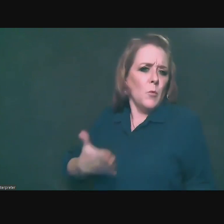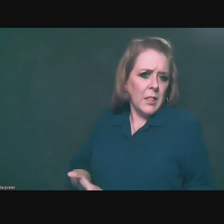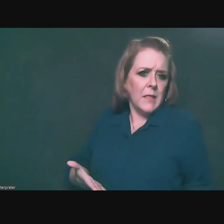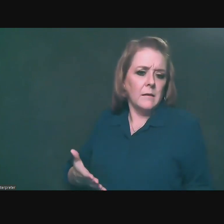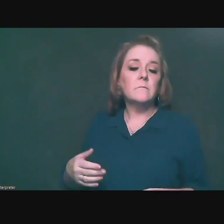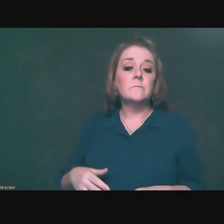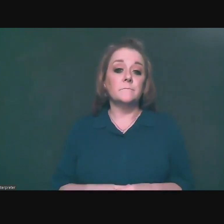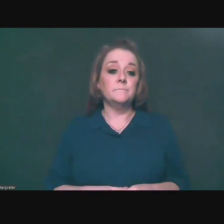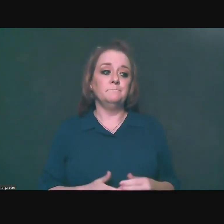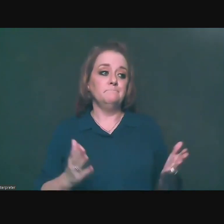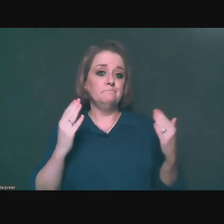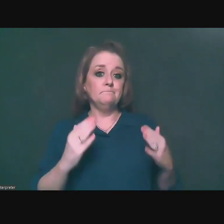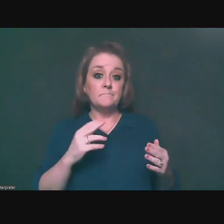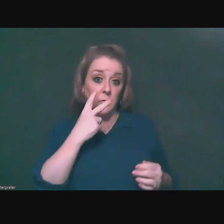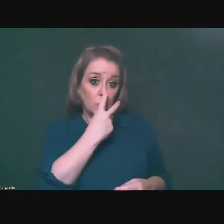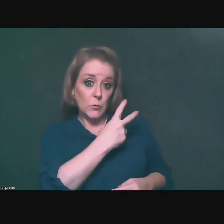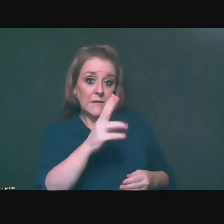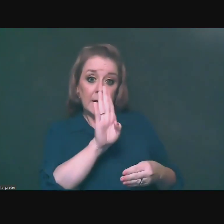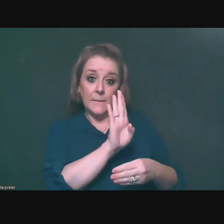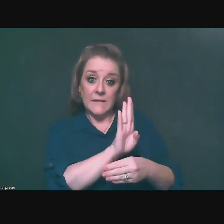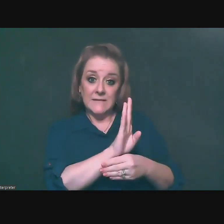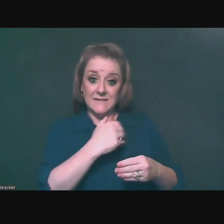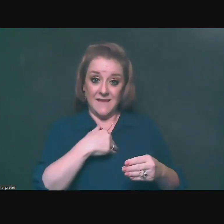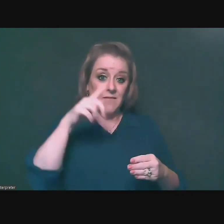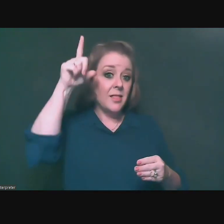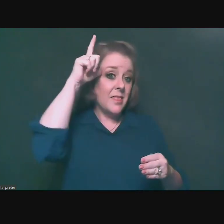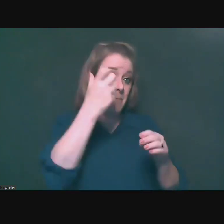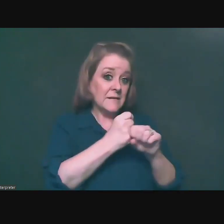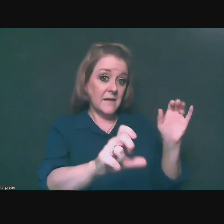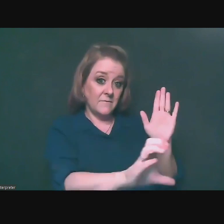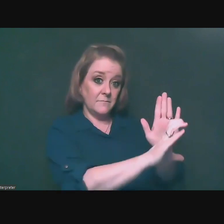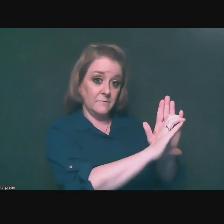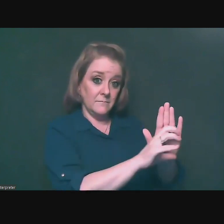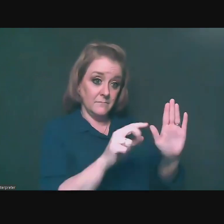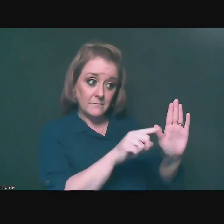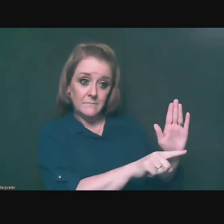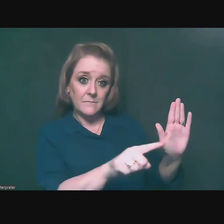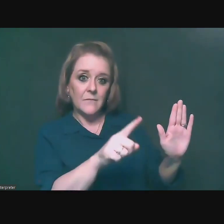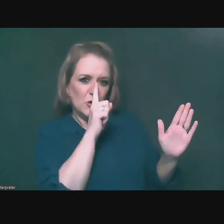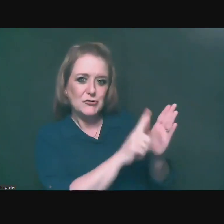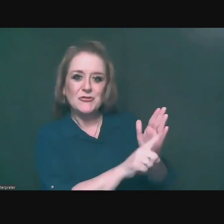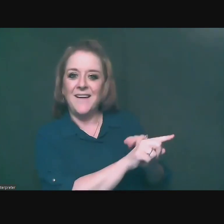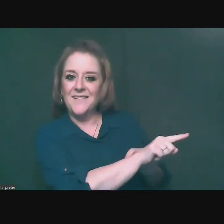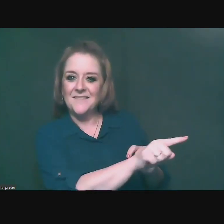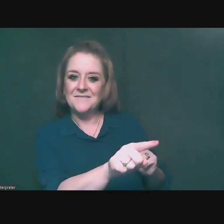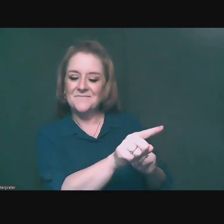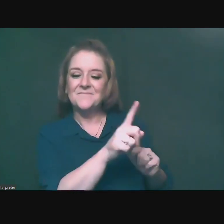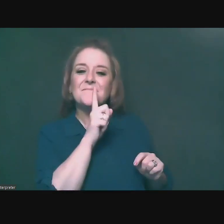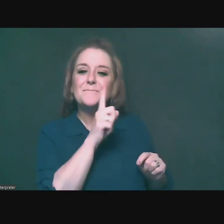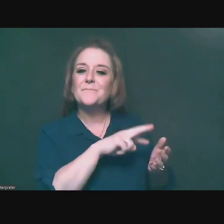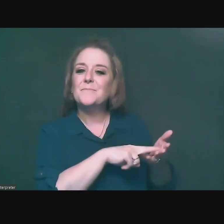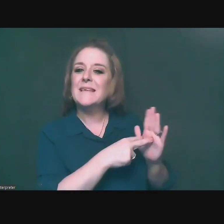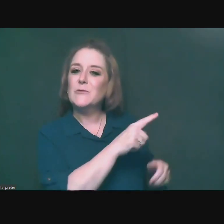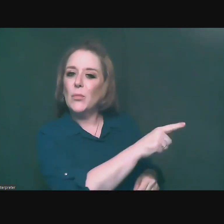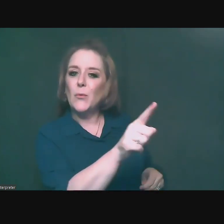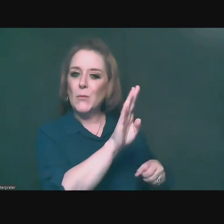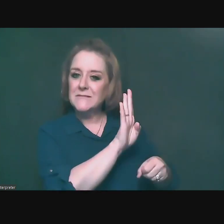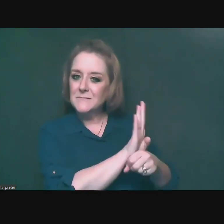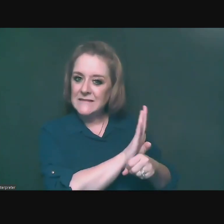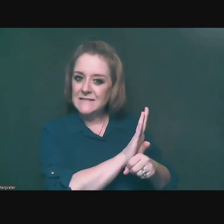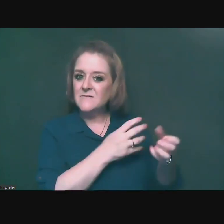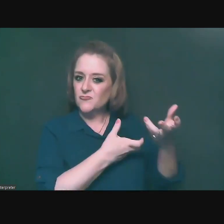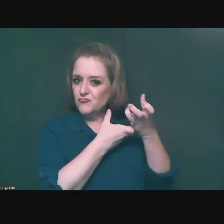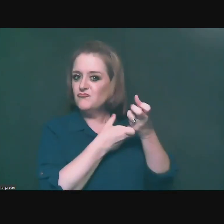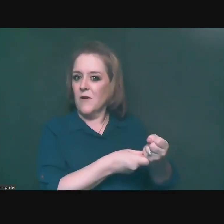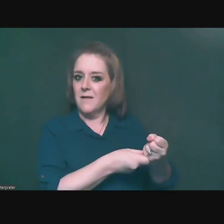Safe decals. Make sure that that business has done all of those protocols that are necessary to earn that